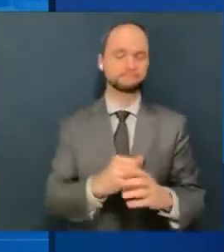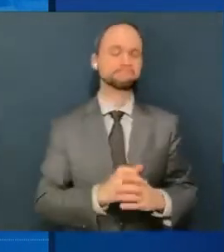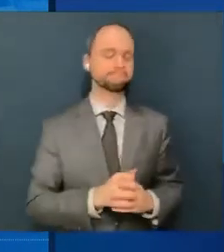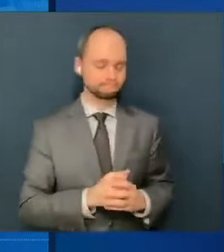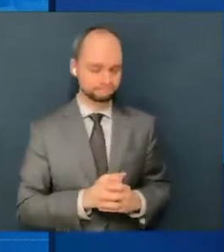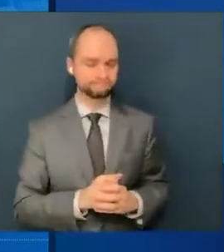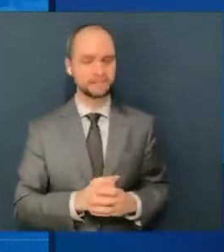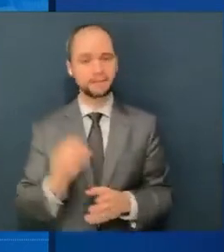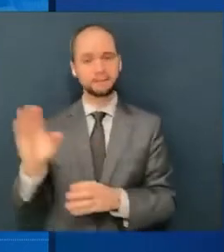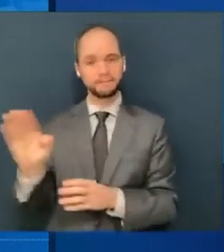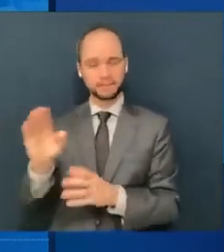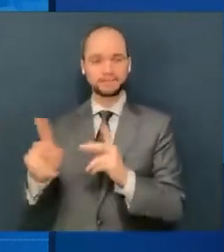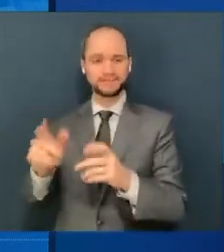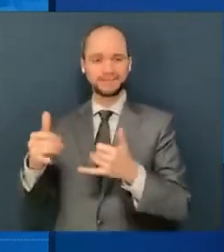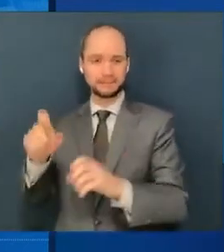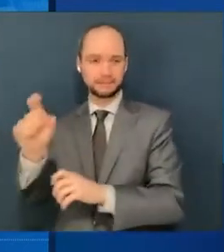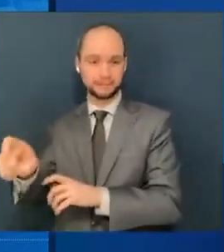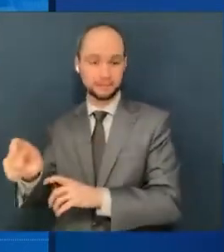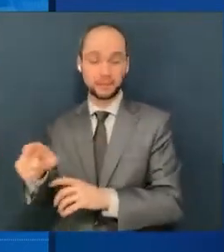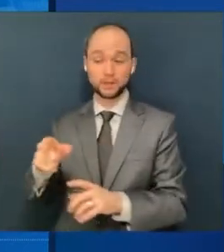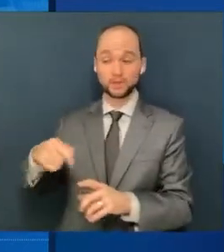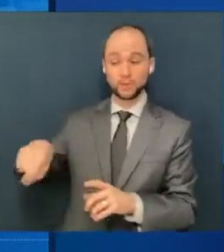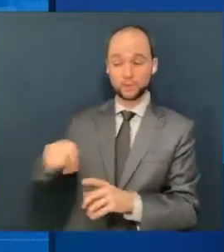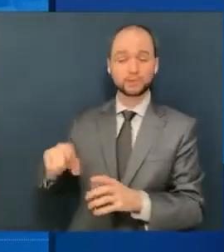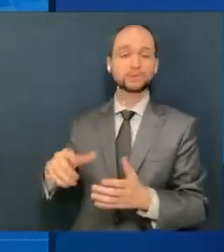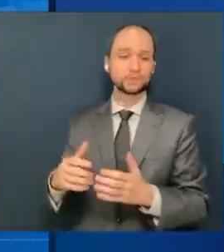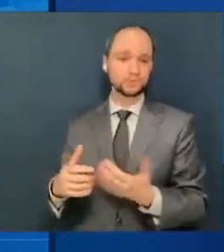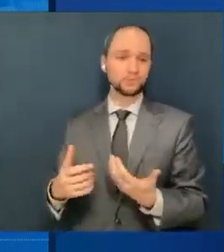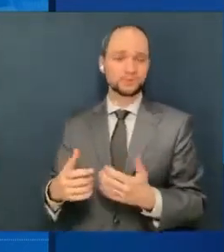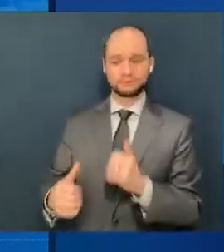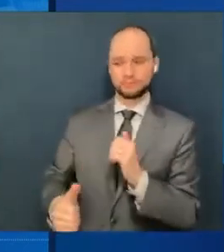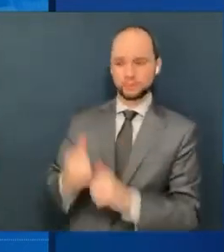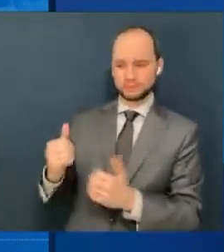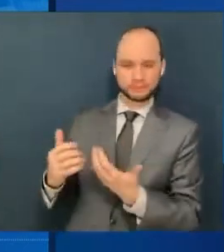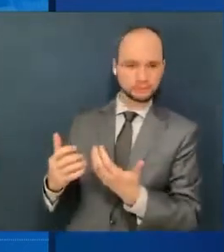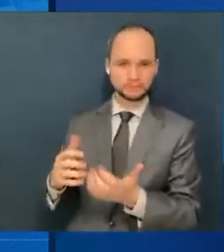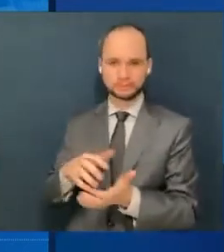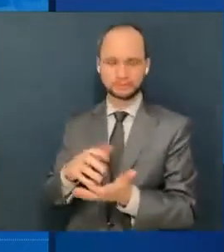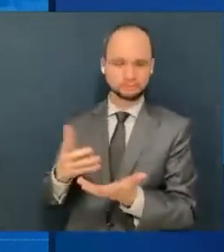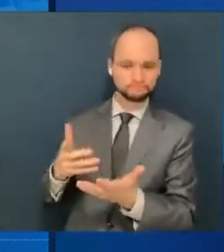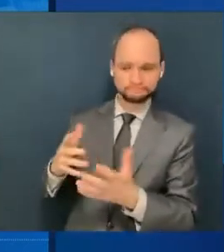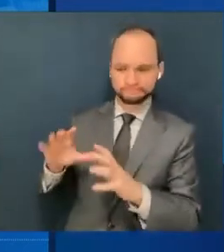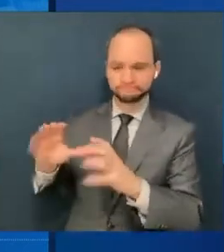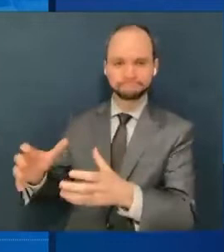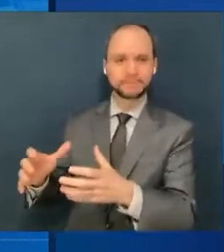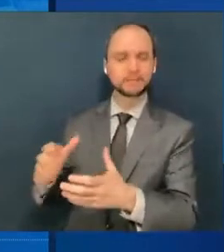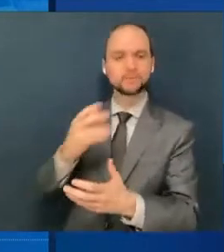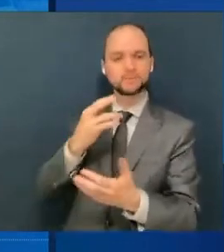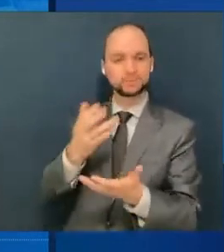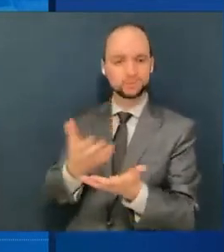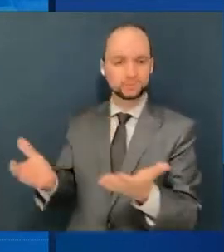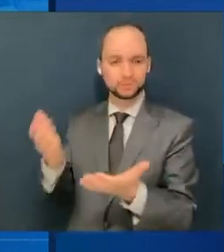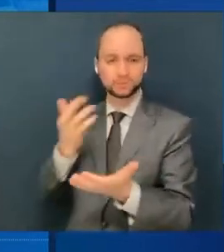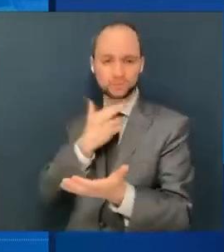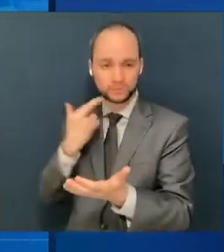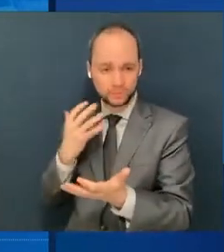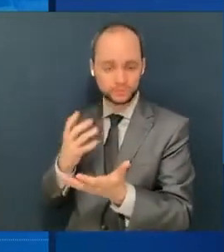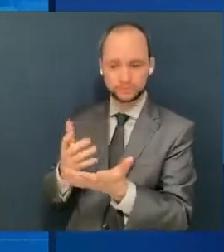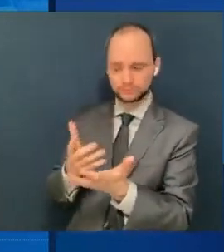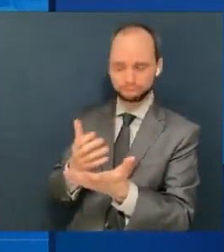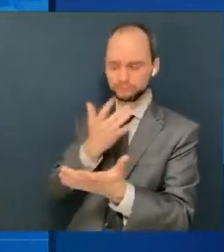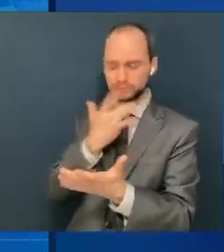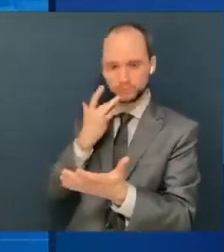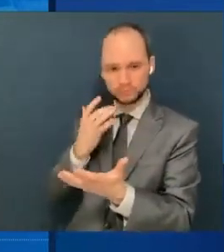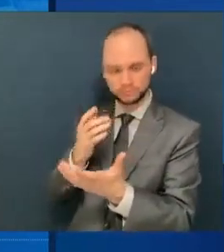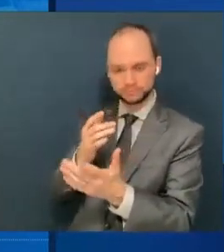risk in some of the most resource-poor and difficult-to-reach places in the world. In many wealthy countries where coverage is